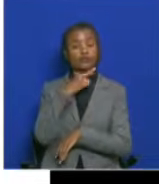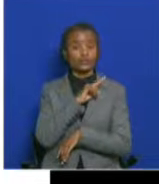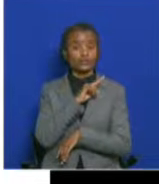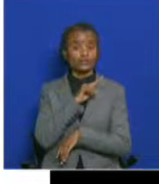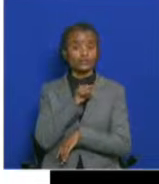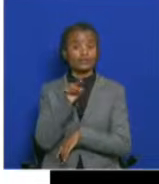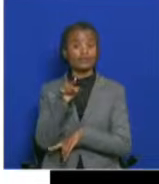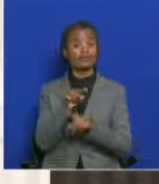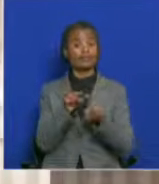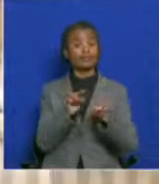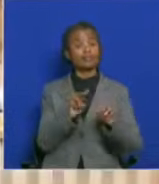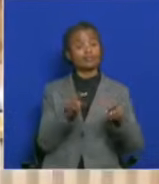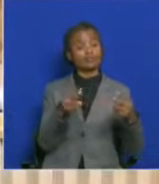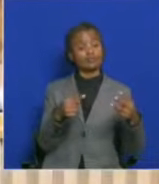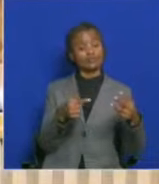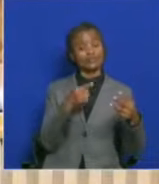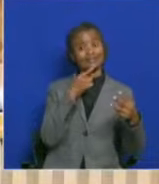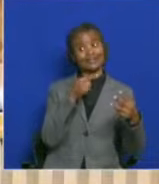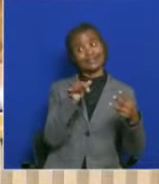cops are themselves